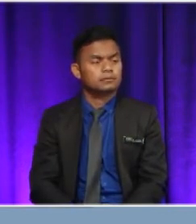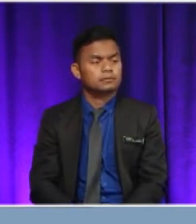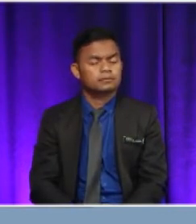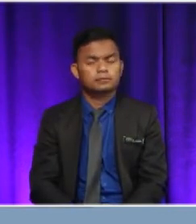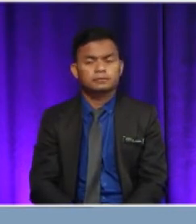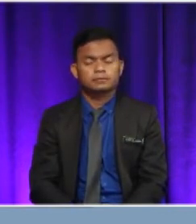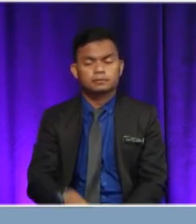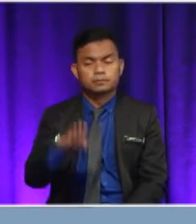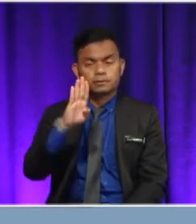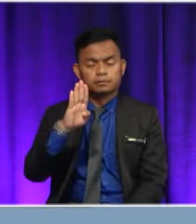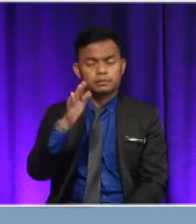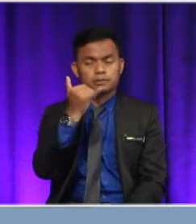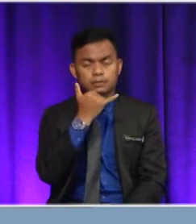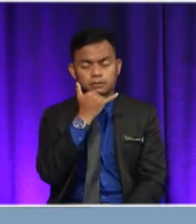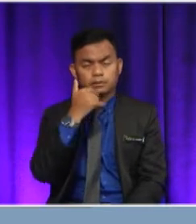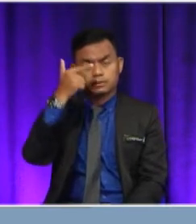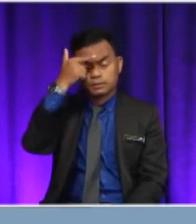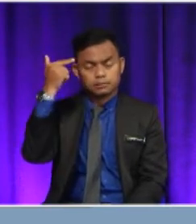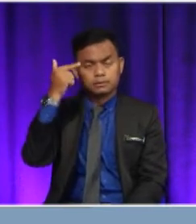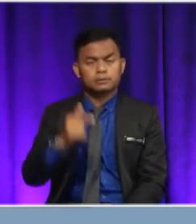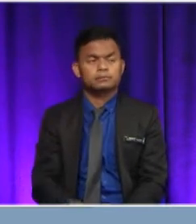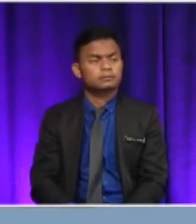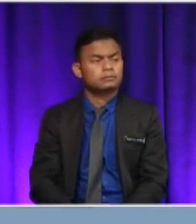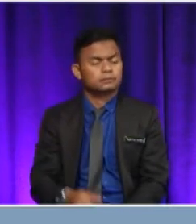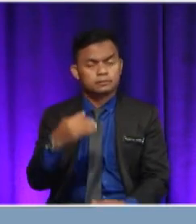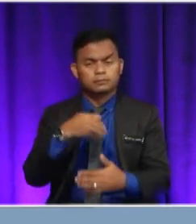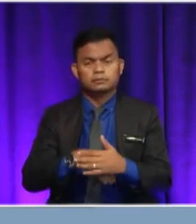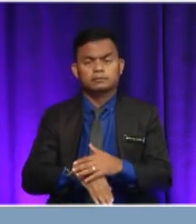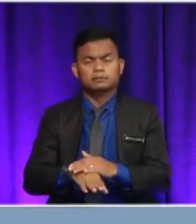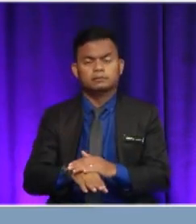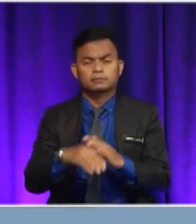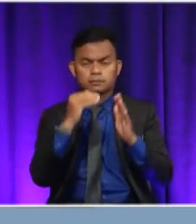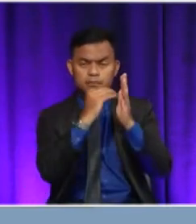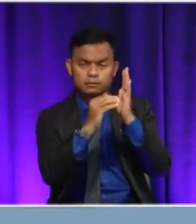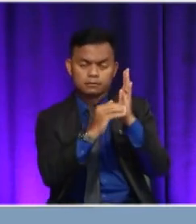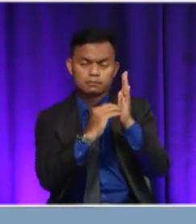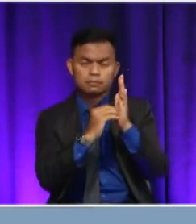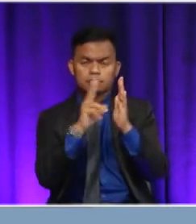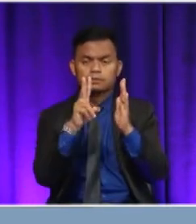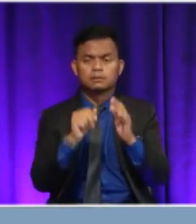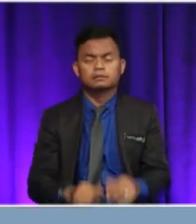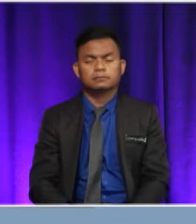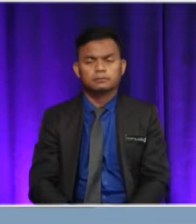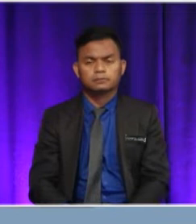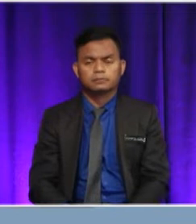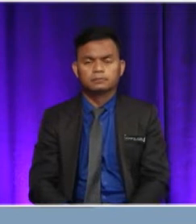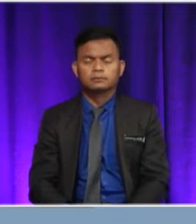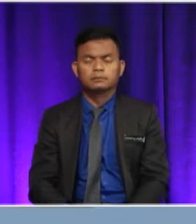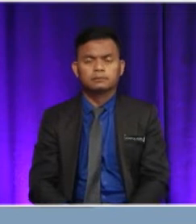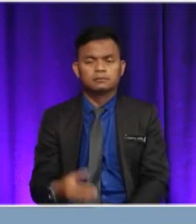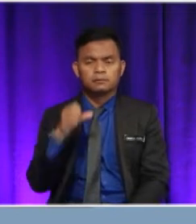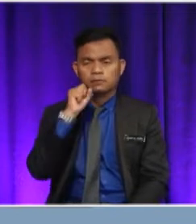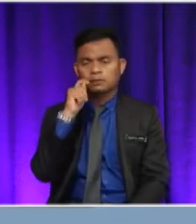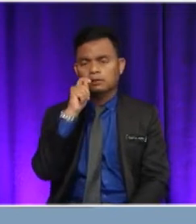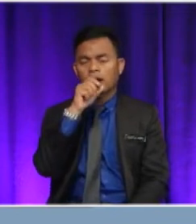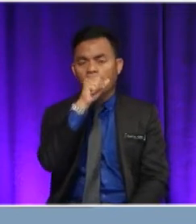B is wrong because in the second paragraph and also the second sentence, it starts with Stafford